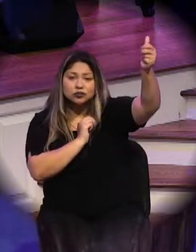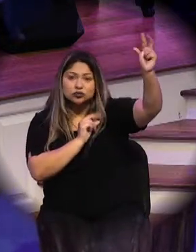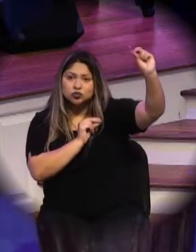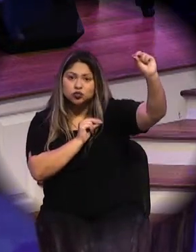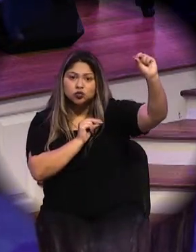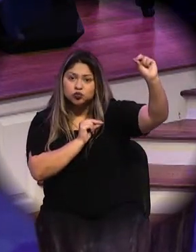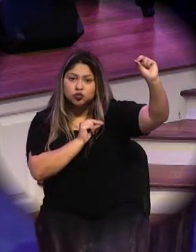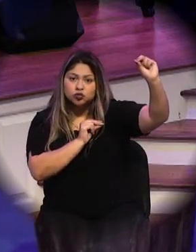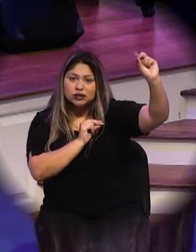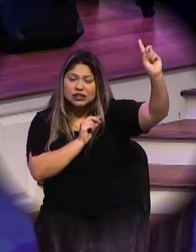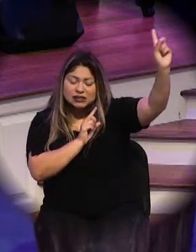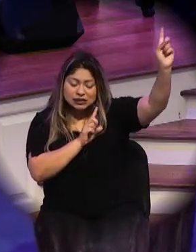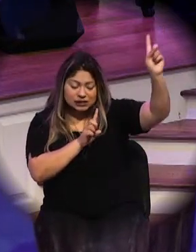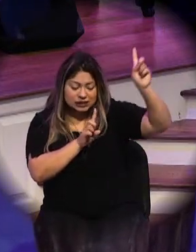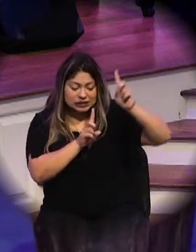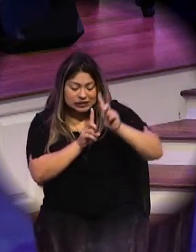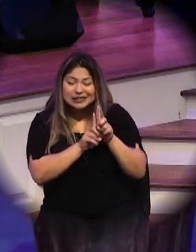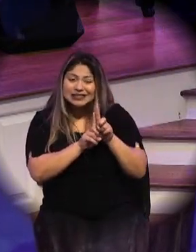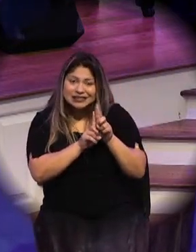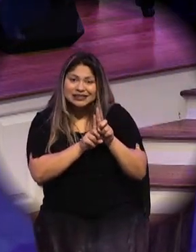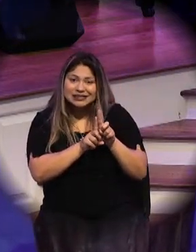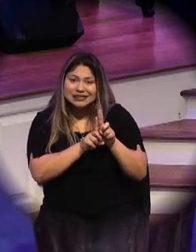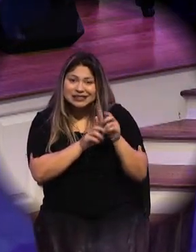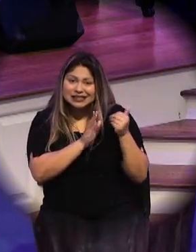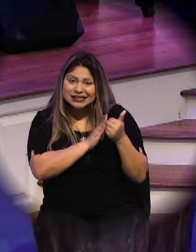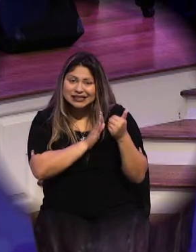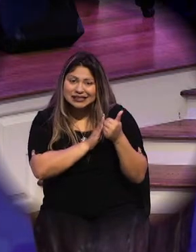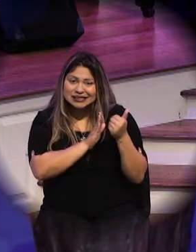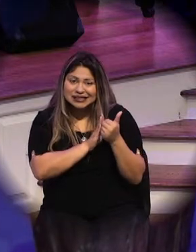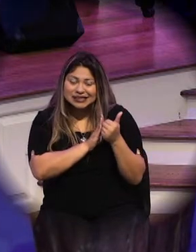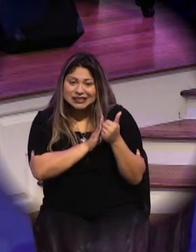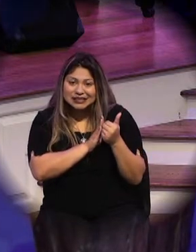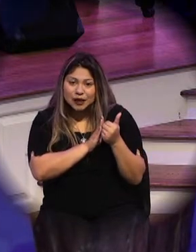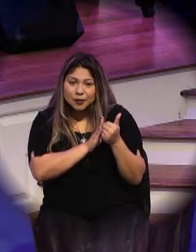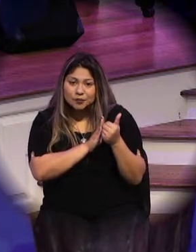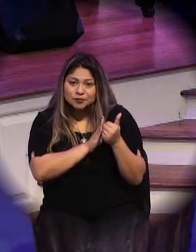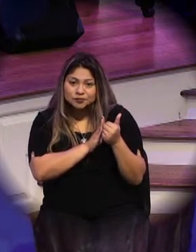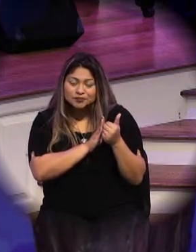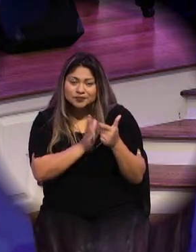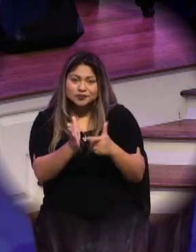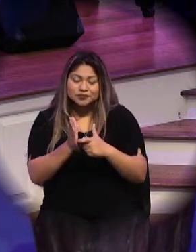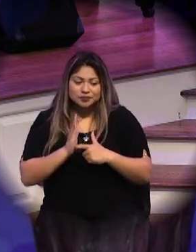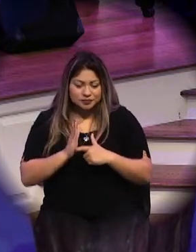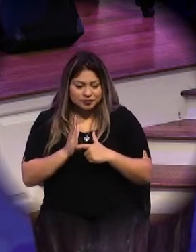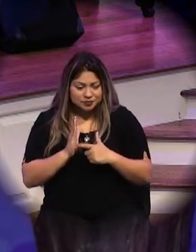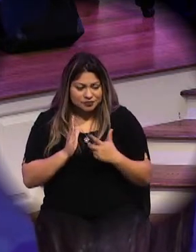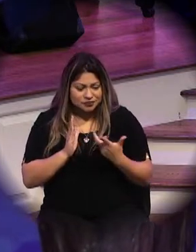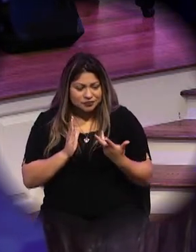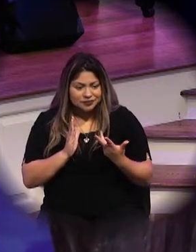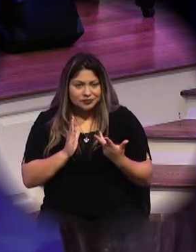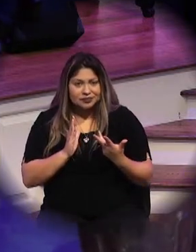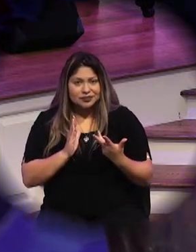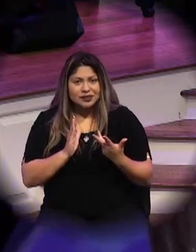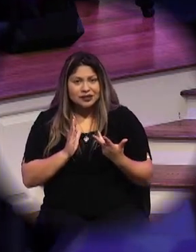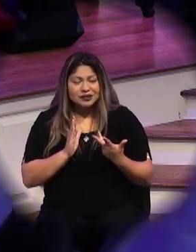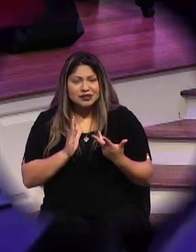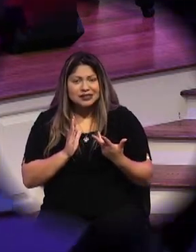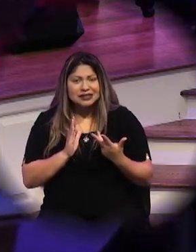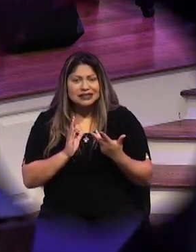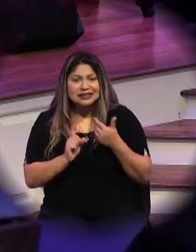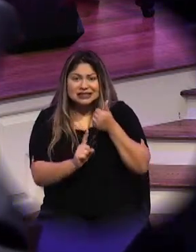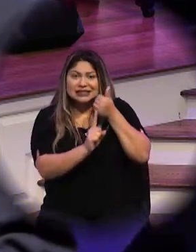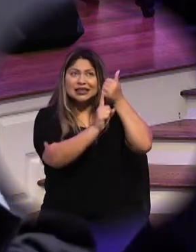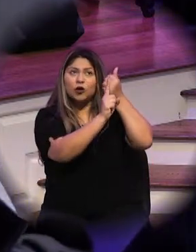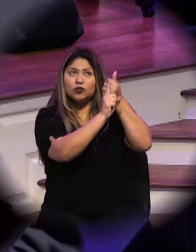near, requires more than creation, like we noted earlier. It requires an actual self-revealing from God,